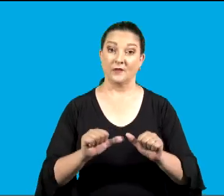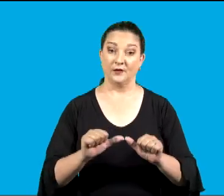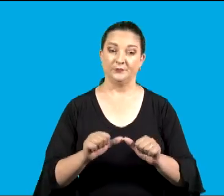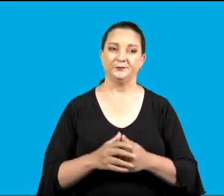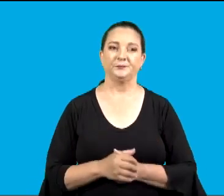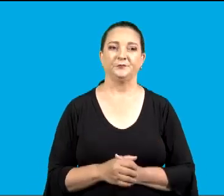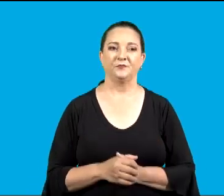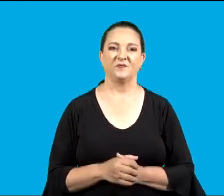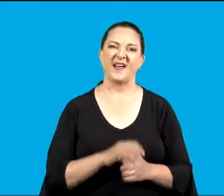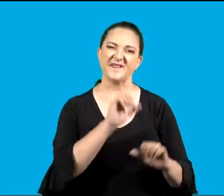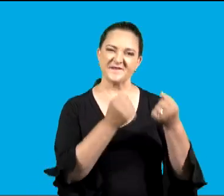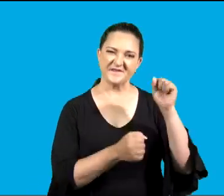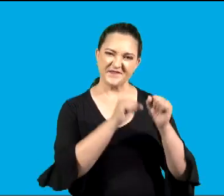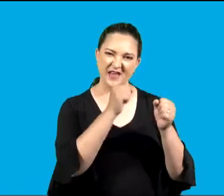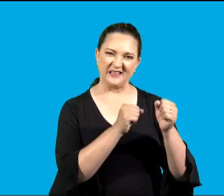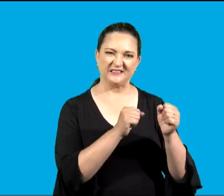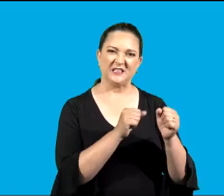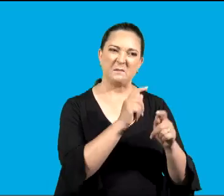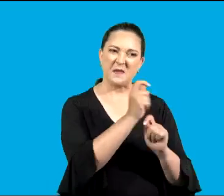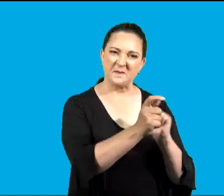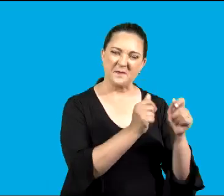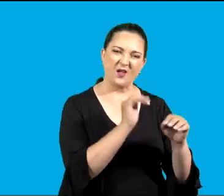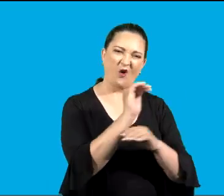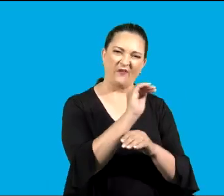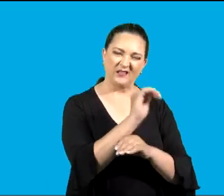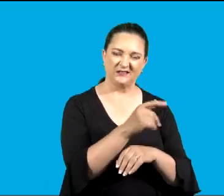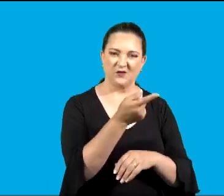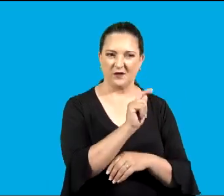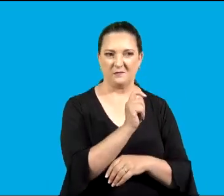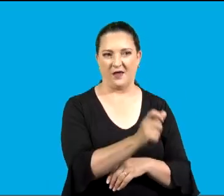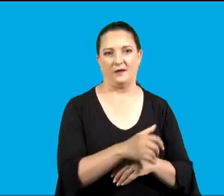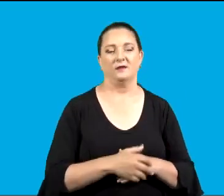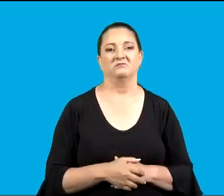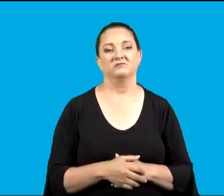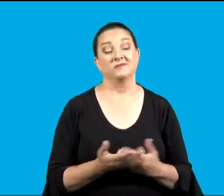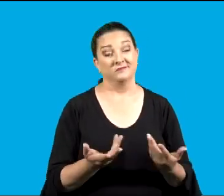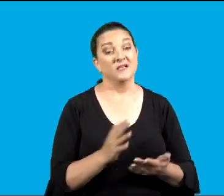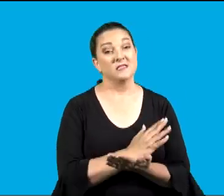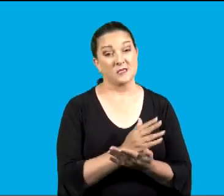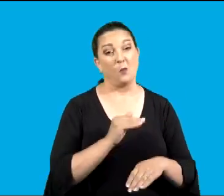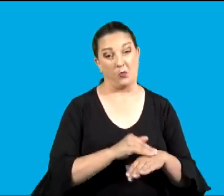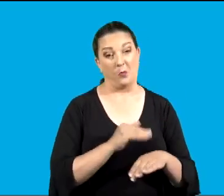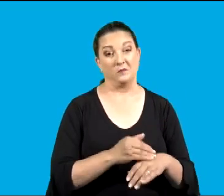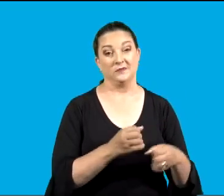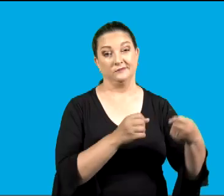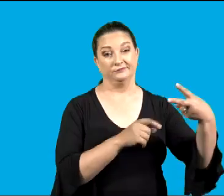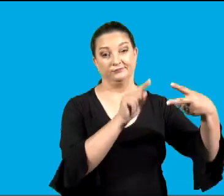Let us now move on to factory overheads. Here is some content and skills